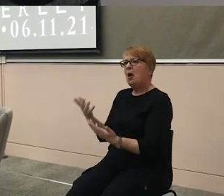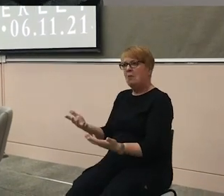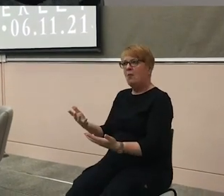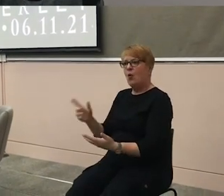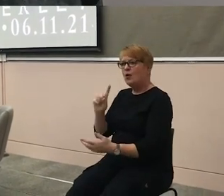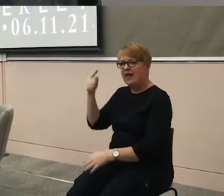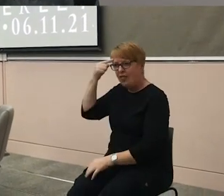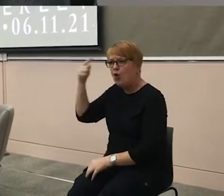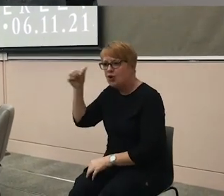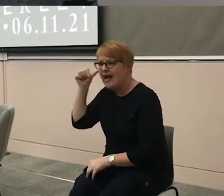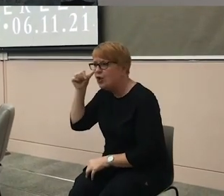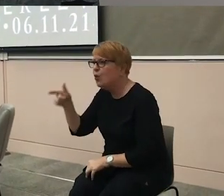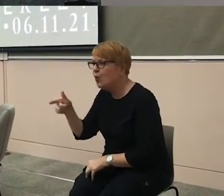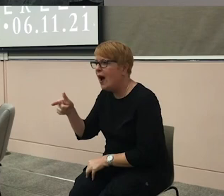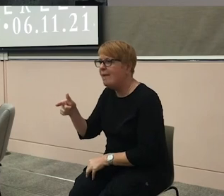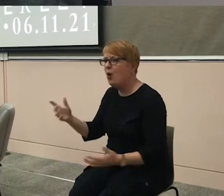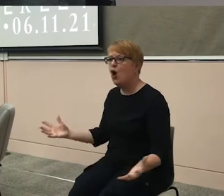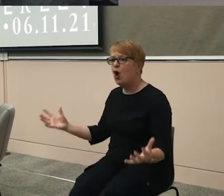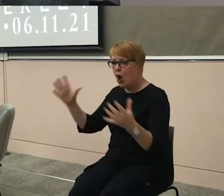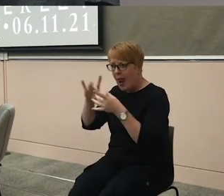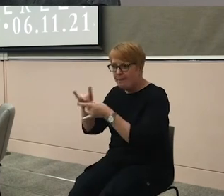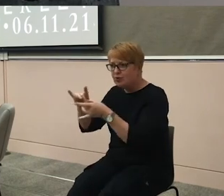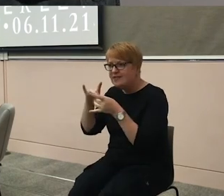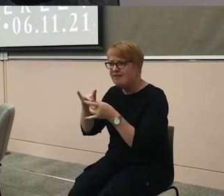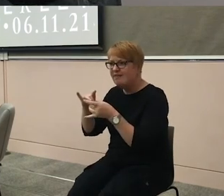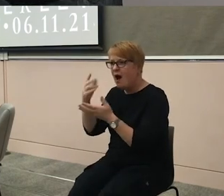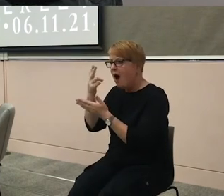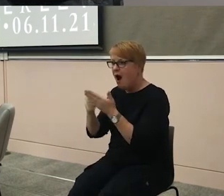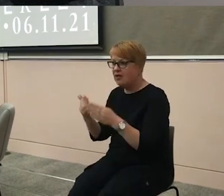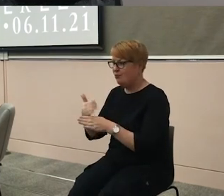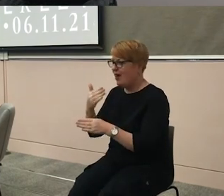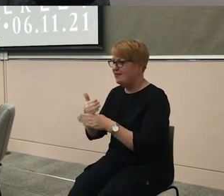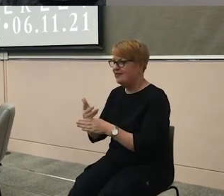knew about collective art practice. So I hope you've all got something out of it,